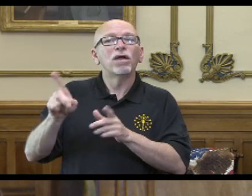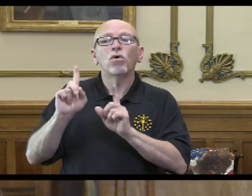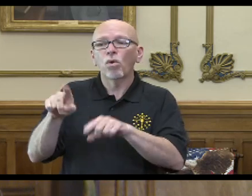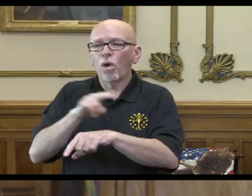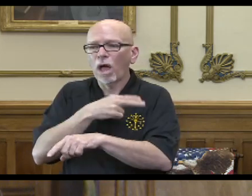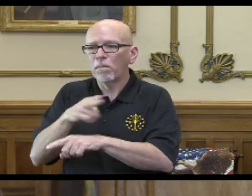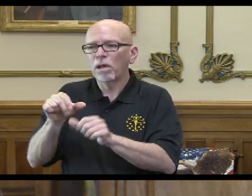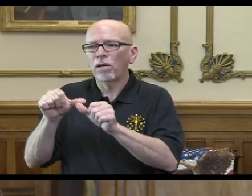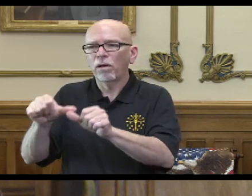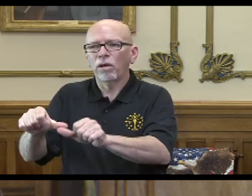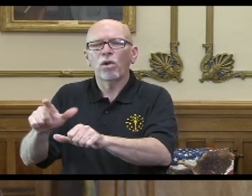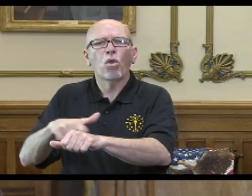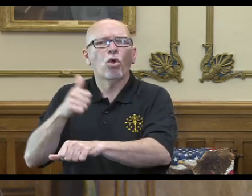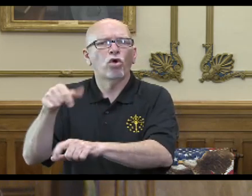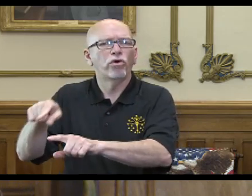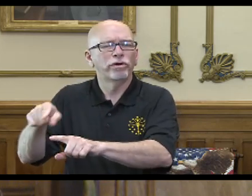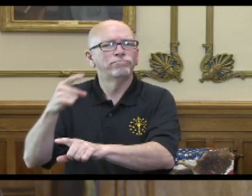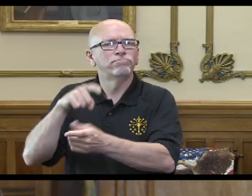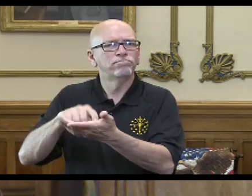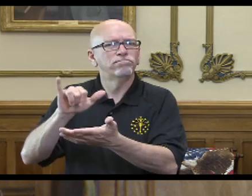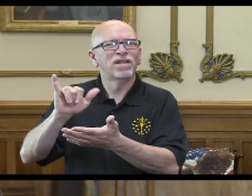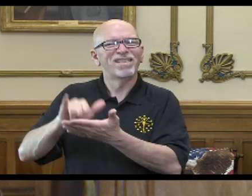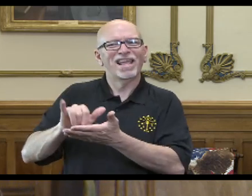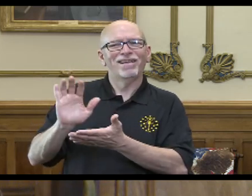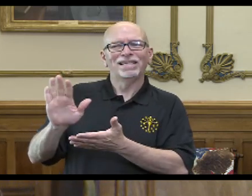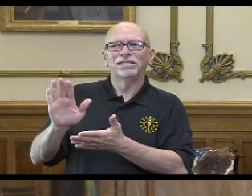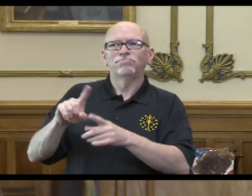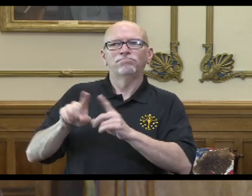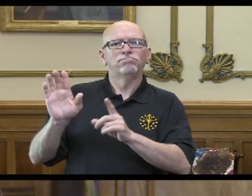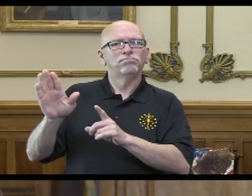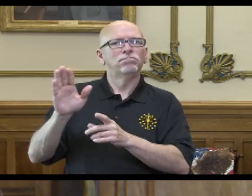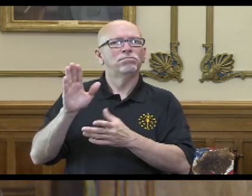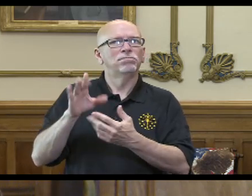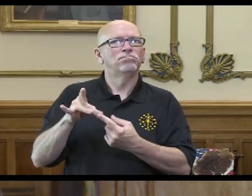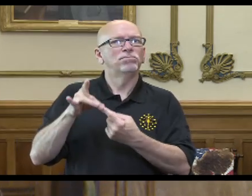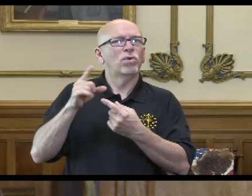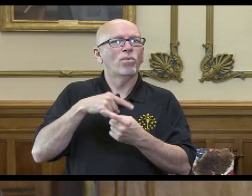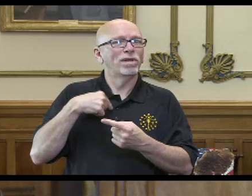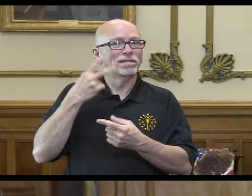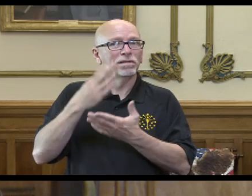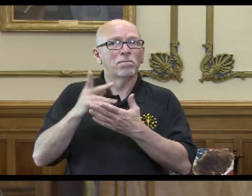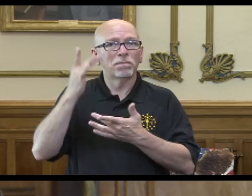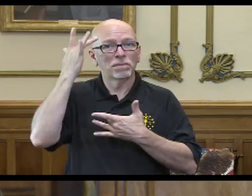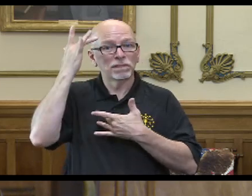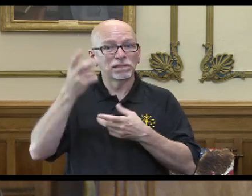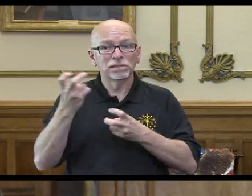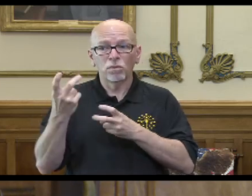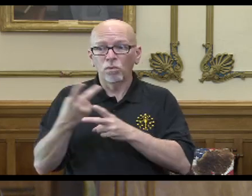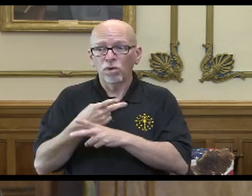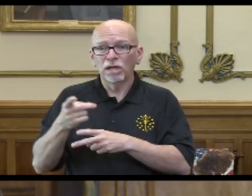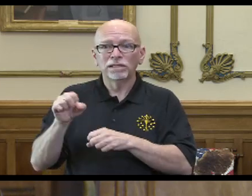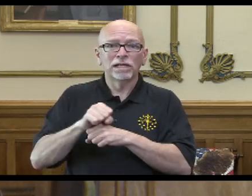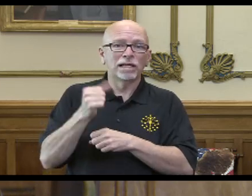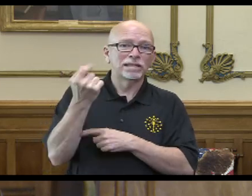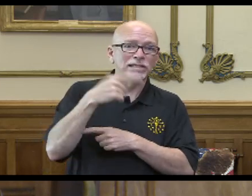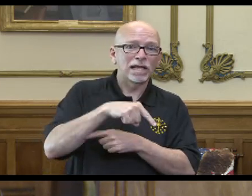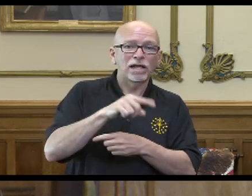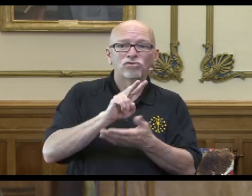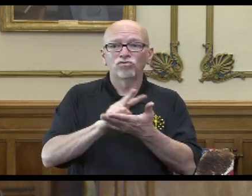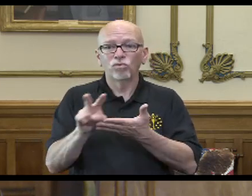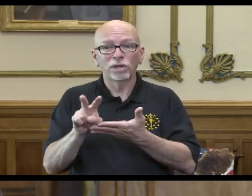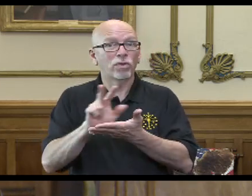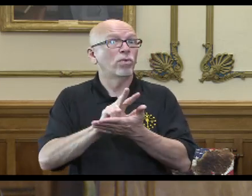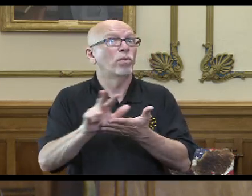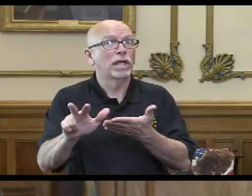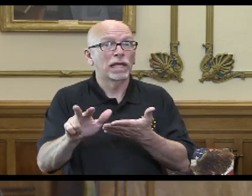has been there. And I think that's the additive nature of some of the people we know will be sicker, and it'll take 10 days, 2 weeks, sometimes even 3 weeks